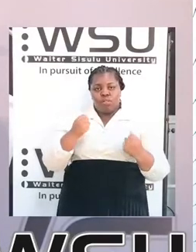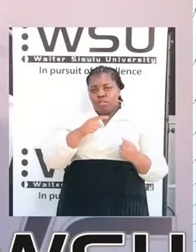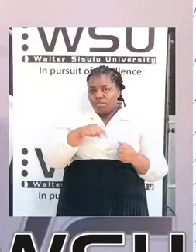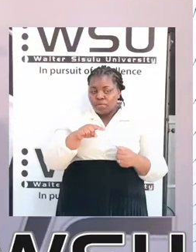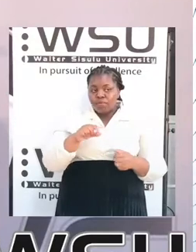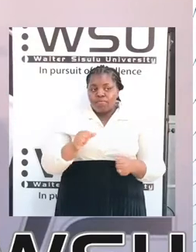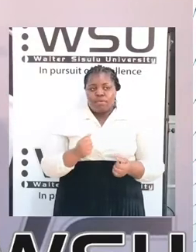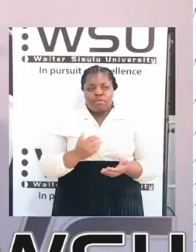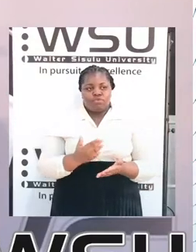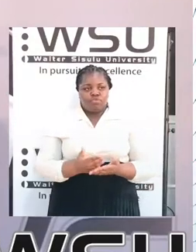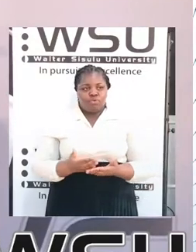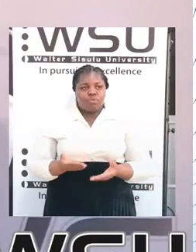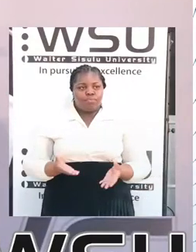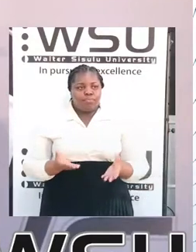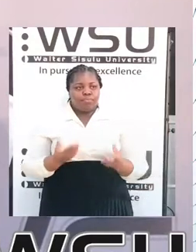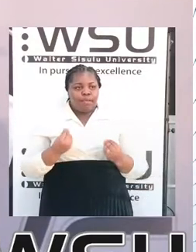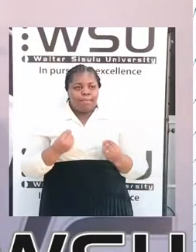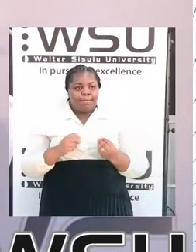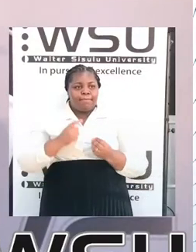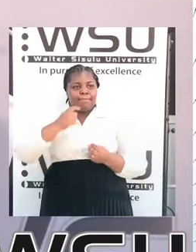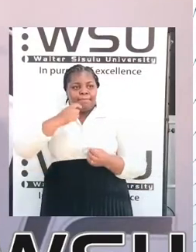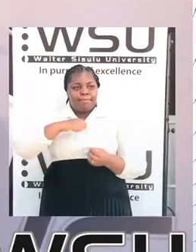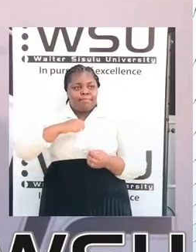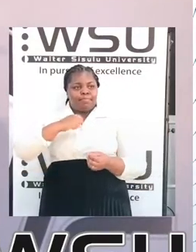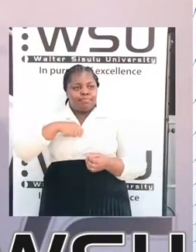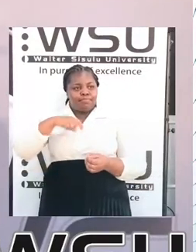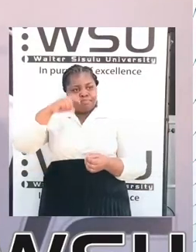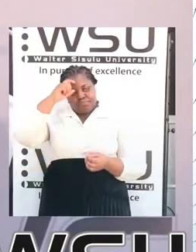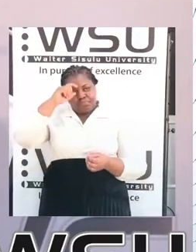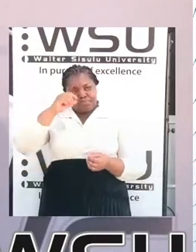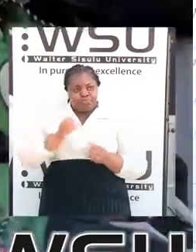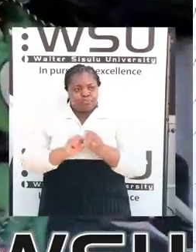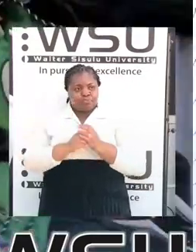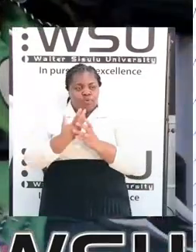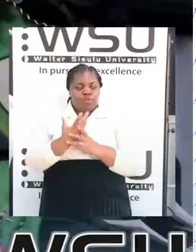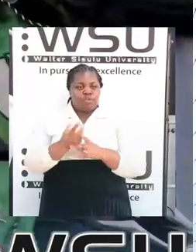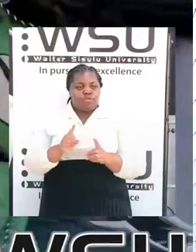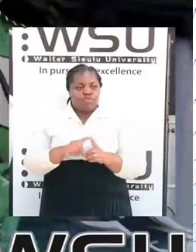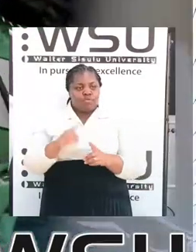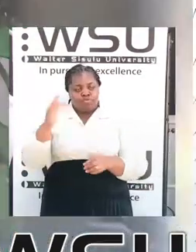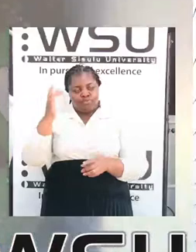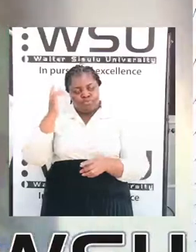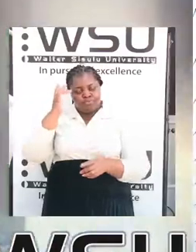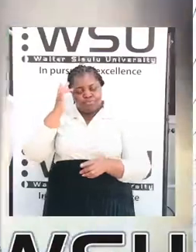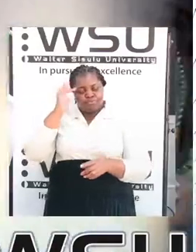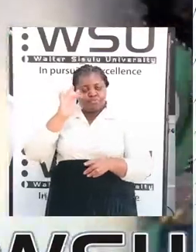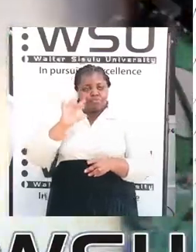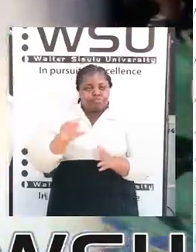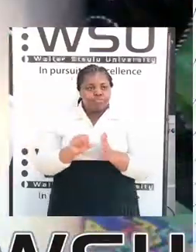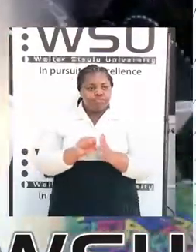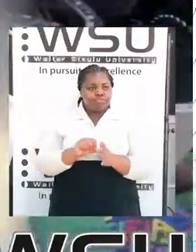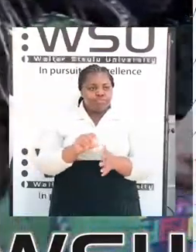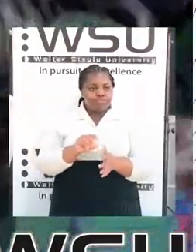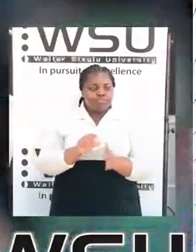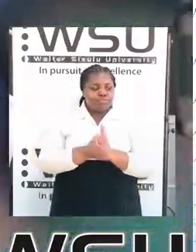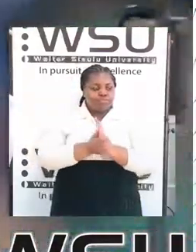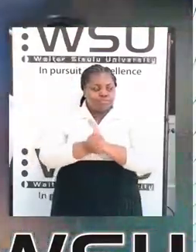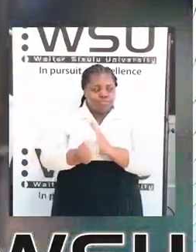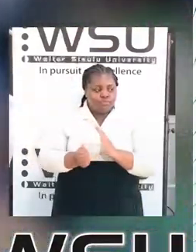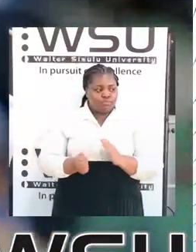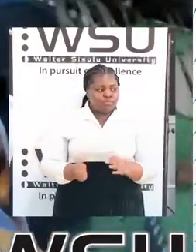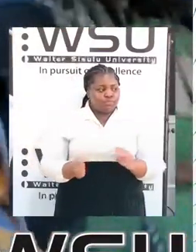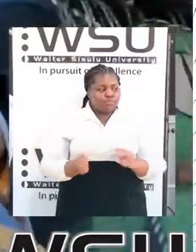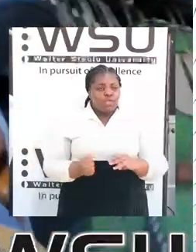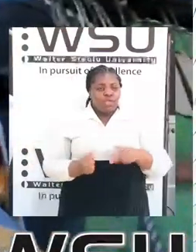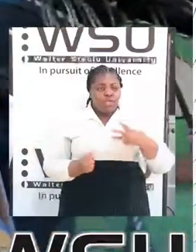ensure that you gain intellectual growth and critical thinking skills. The